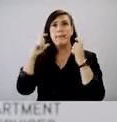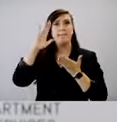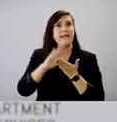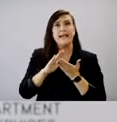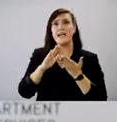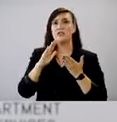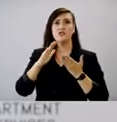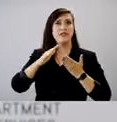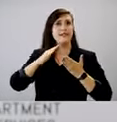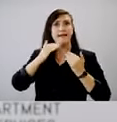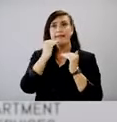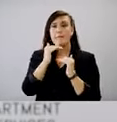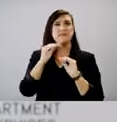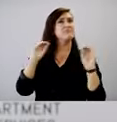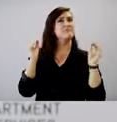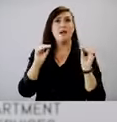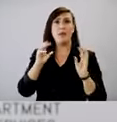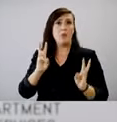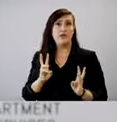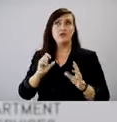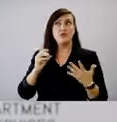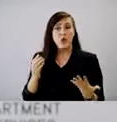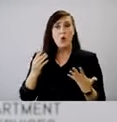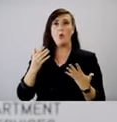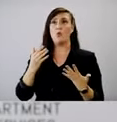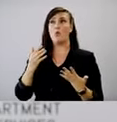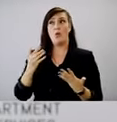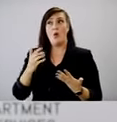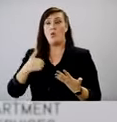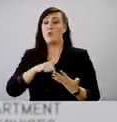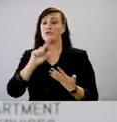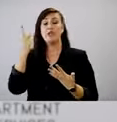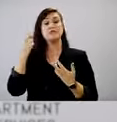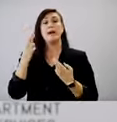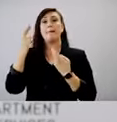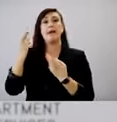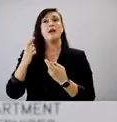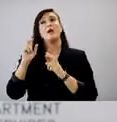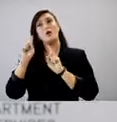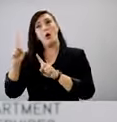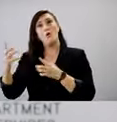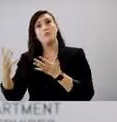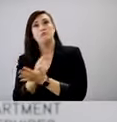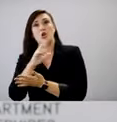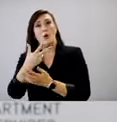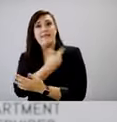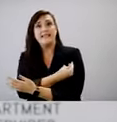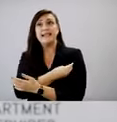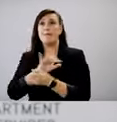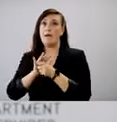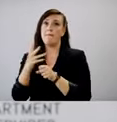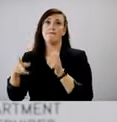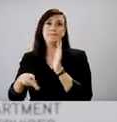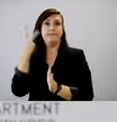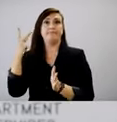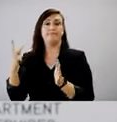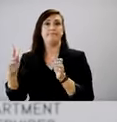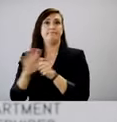that our recommendation is go get vaccinated and be fully vaccinated as quickly as